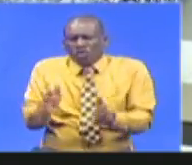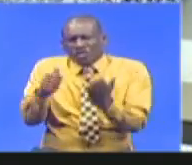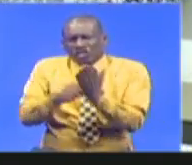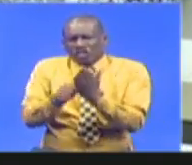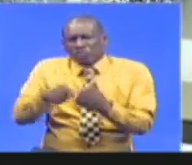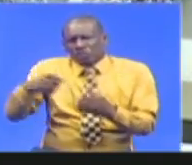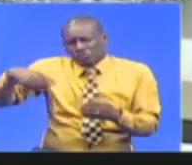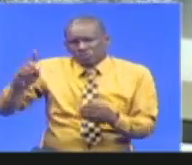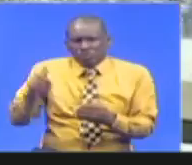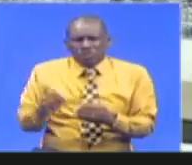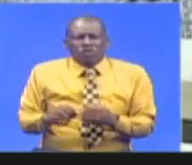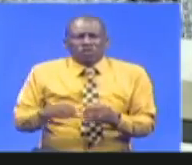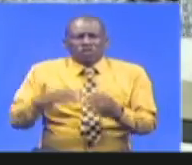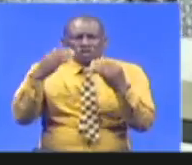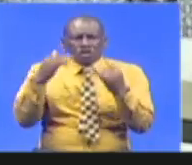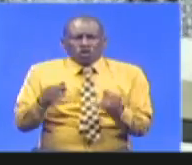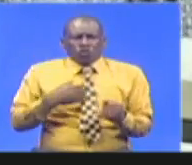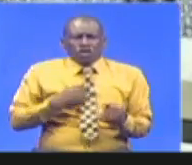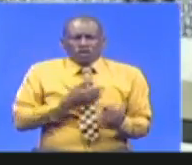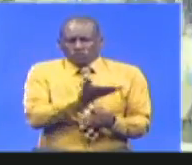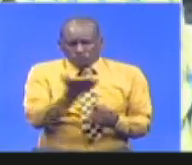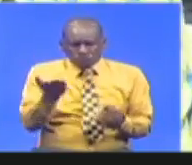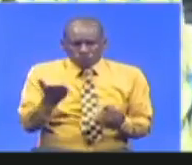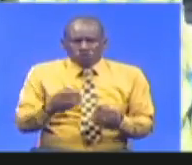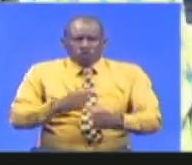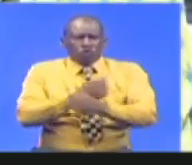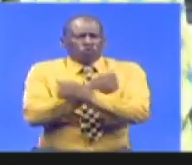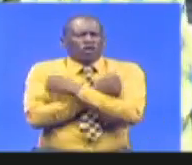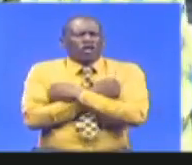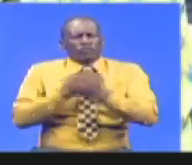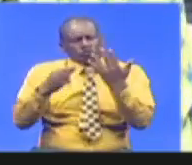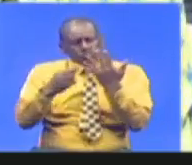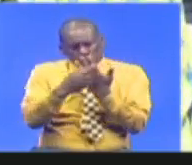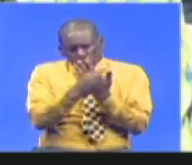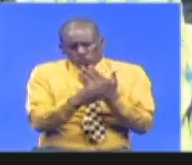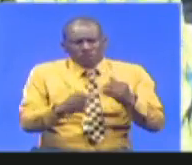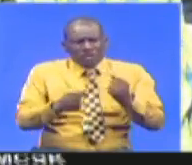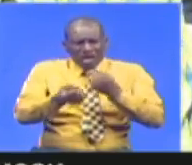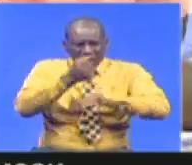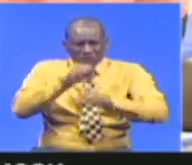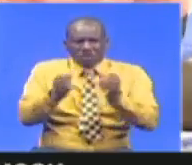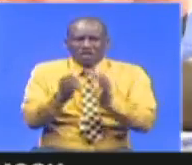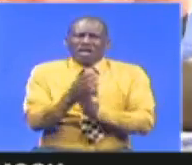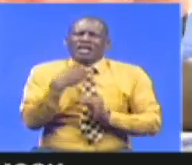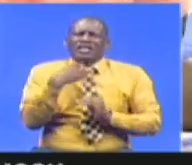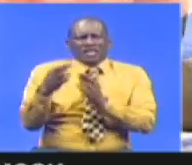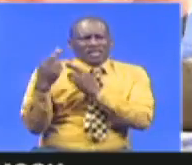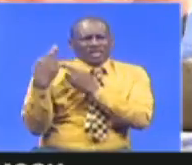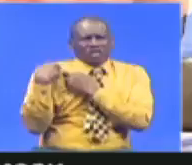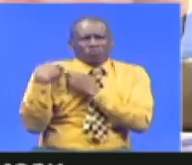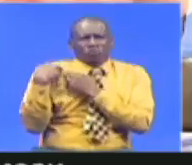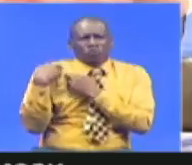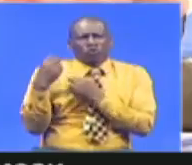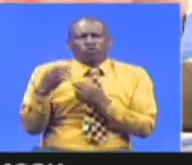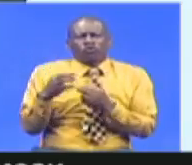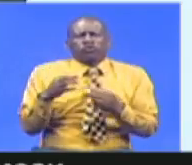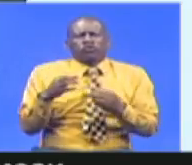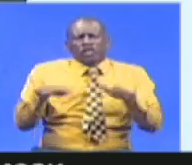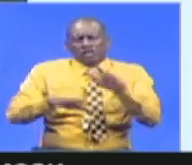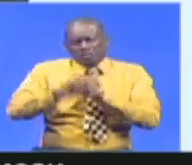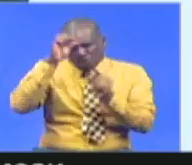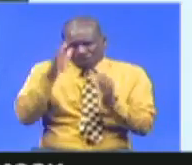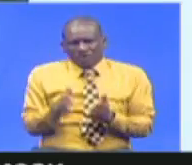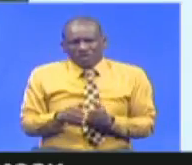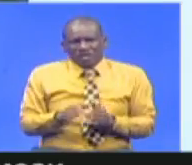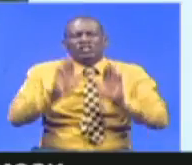Long con or not, there are those who, like Sonko's actions intimate, consider the role of deputy governor as superfluous. My